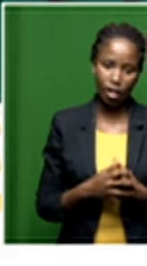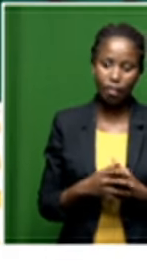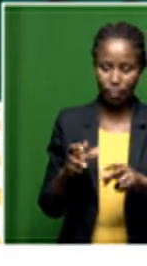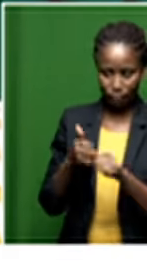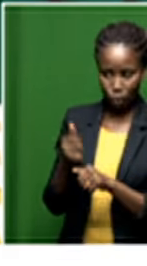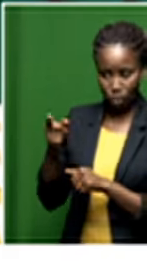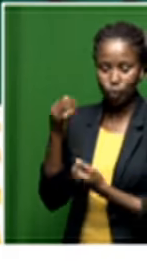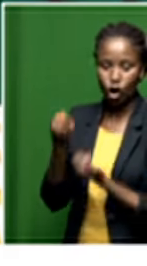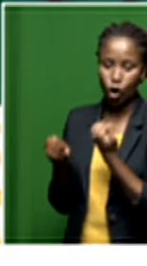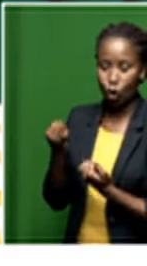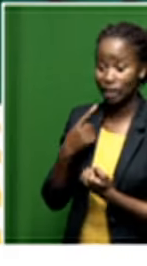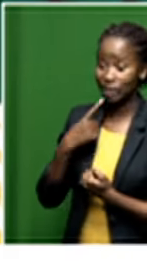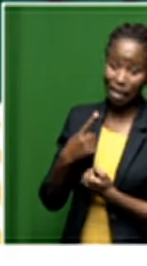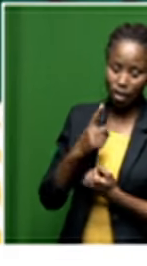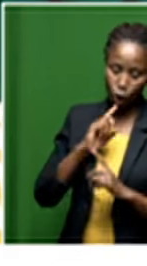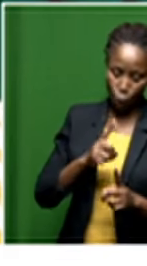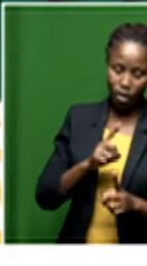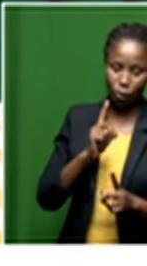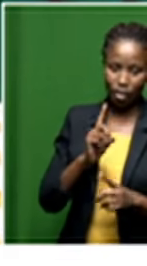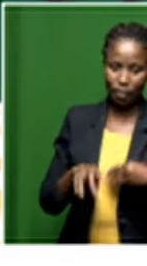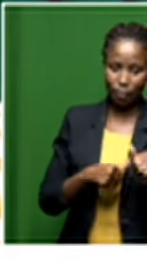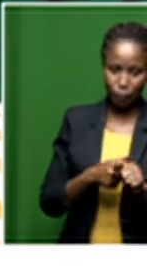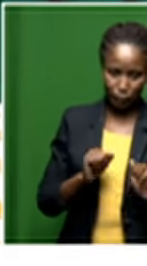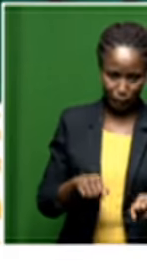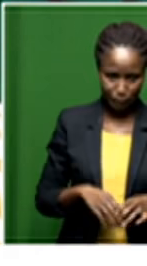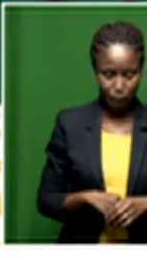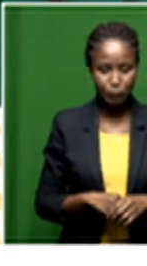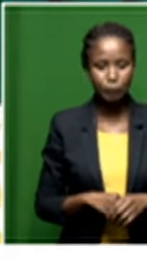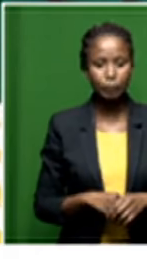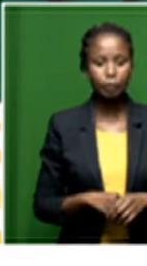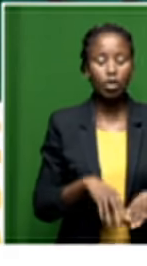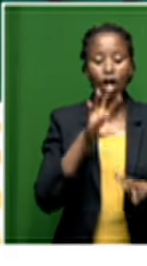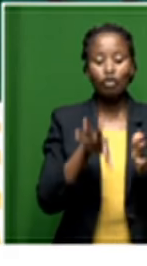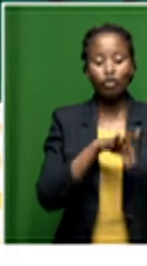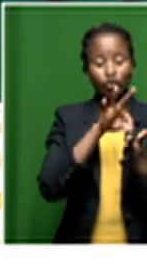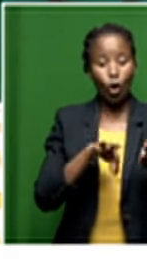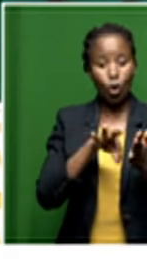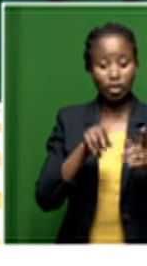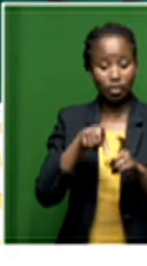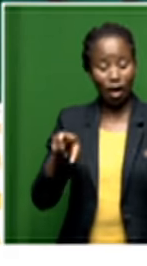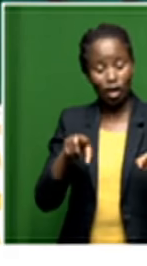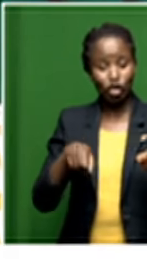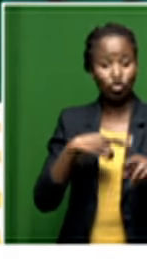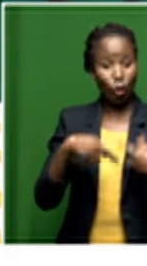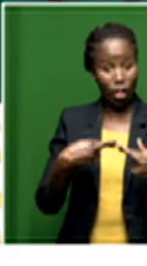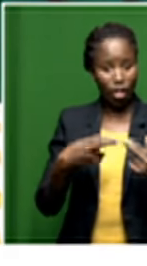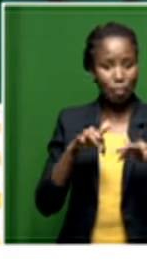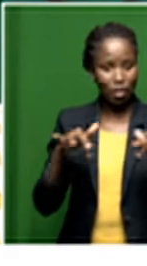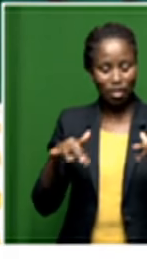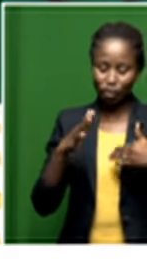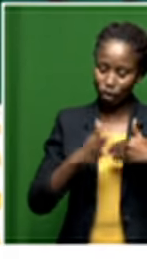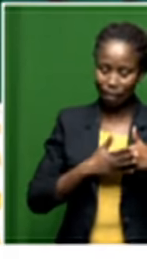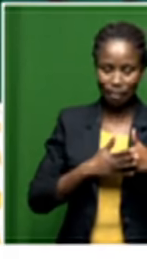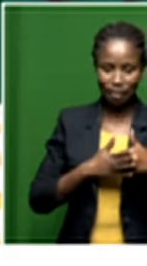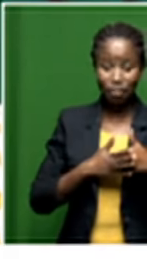to do. So the voters' roll is sealed, the timetable towards